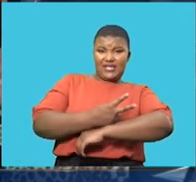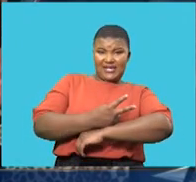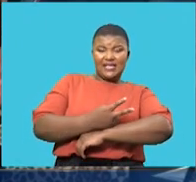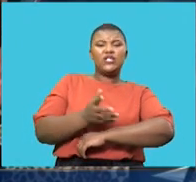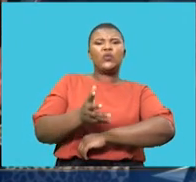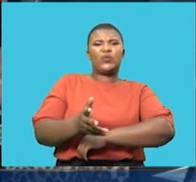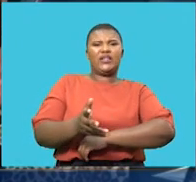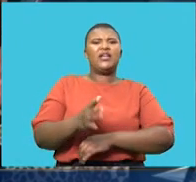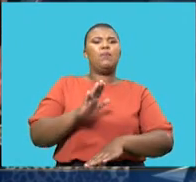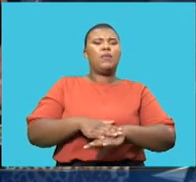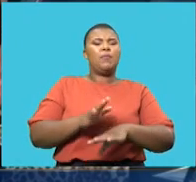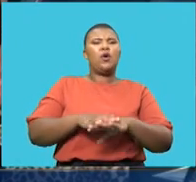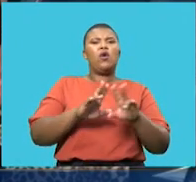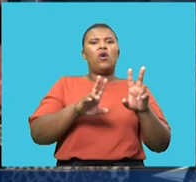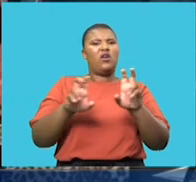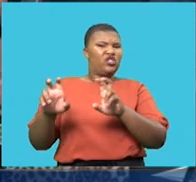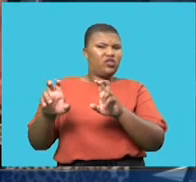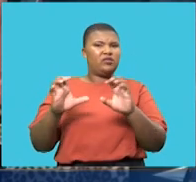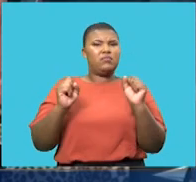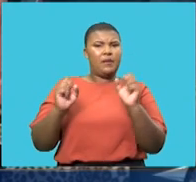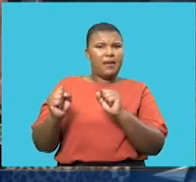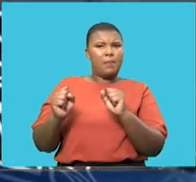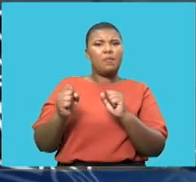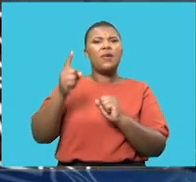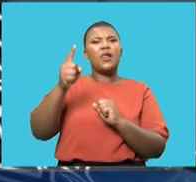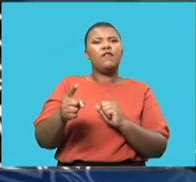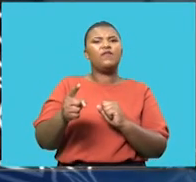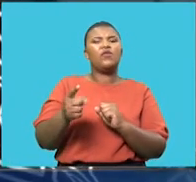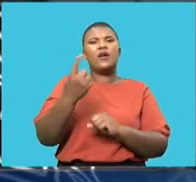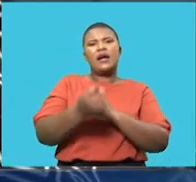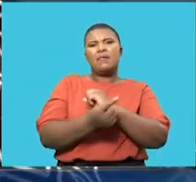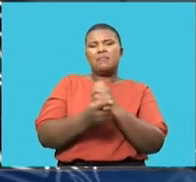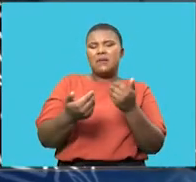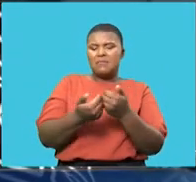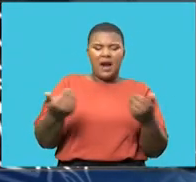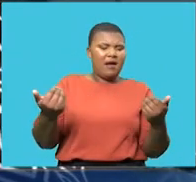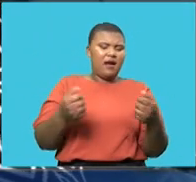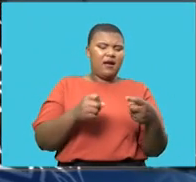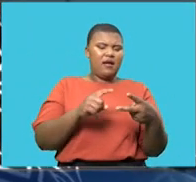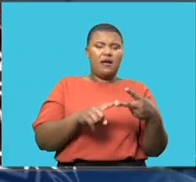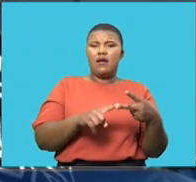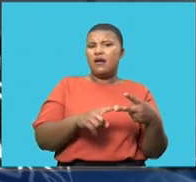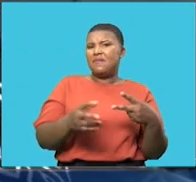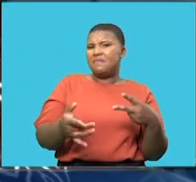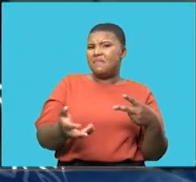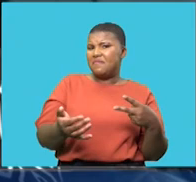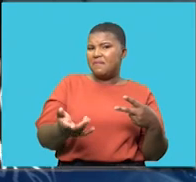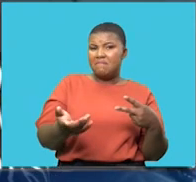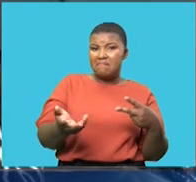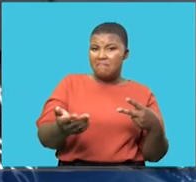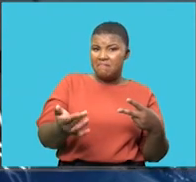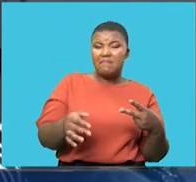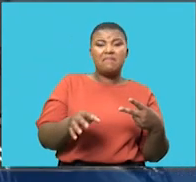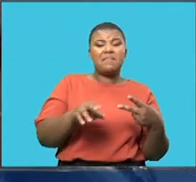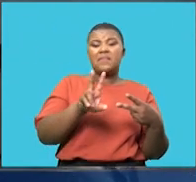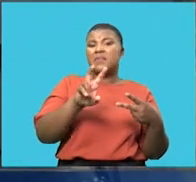addressing more of issues to do with splits, addressing more of